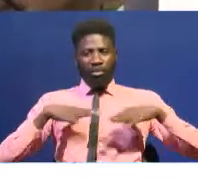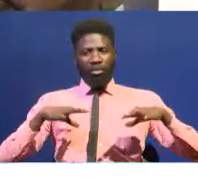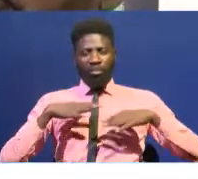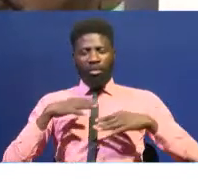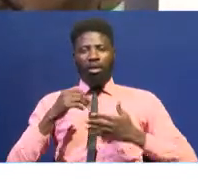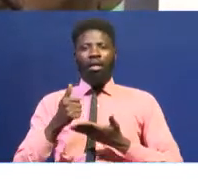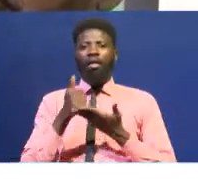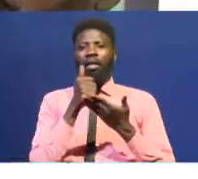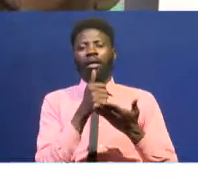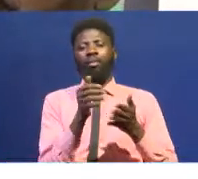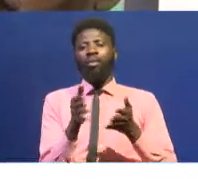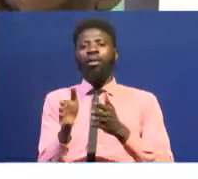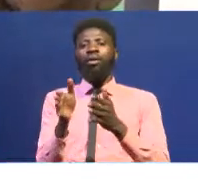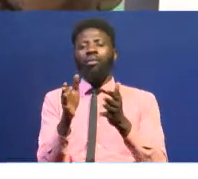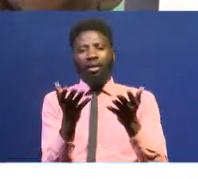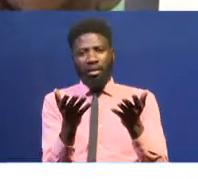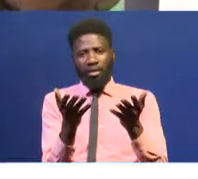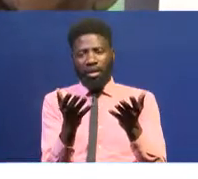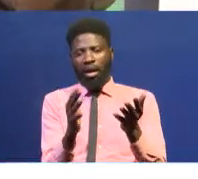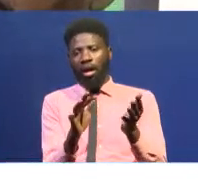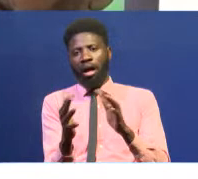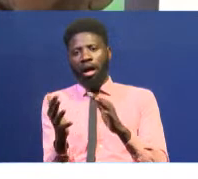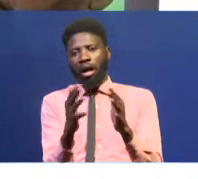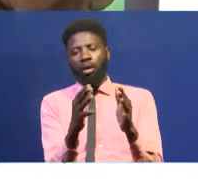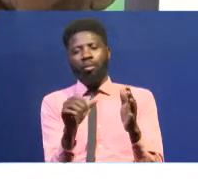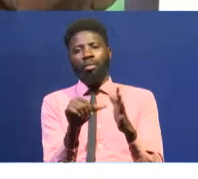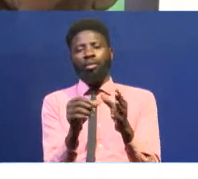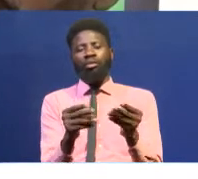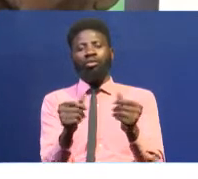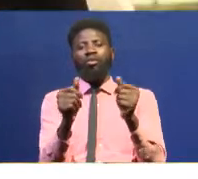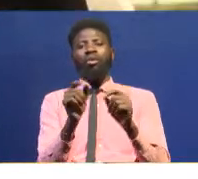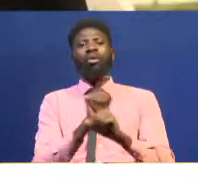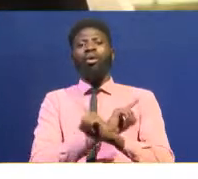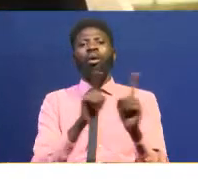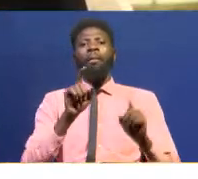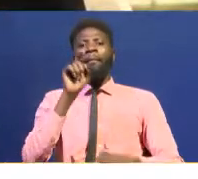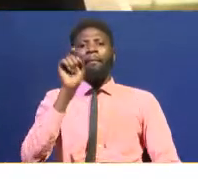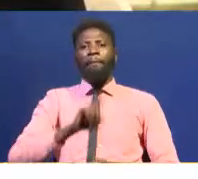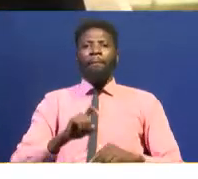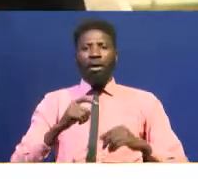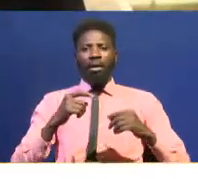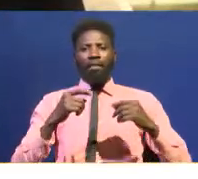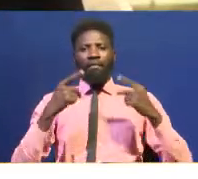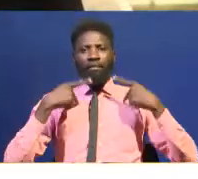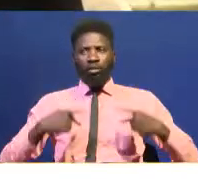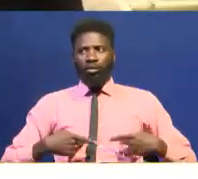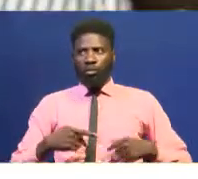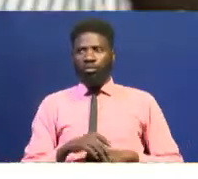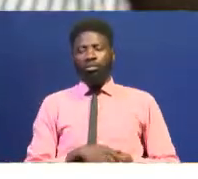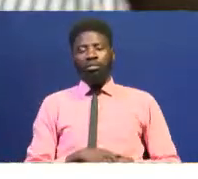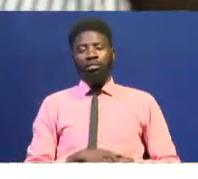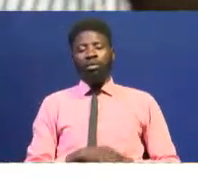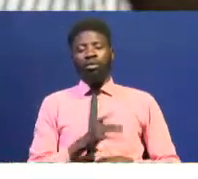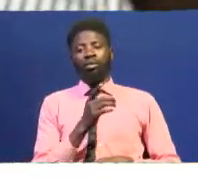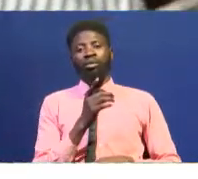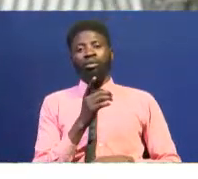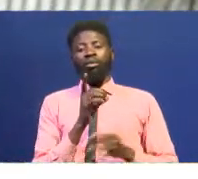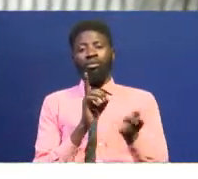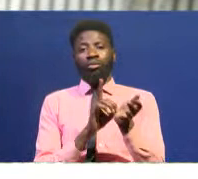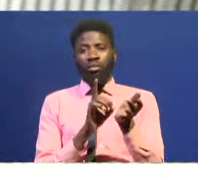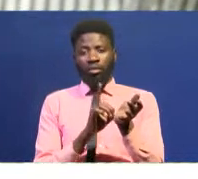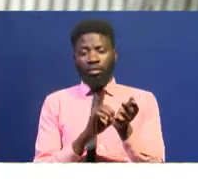public without necessarily having one-on-one. Dr. Sebel Maura, a lecturer in human nutrition